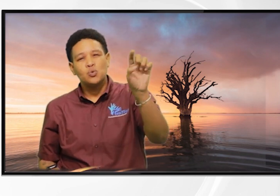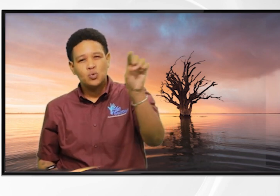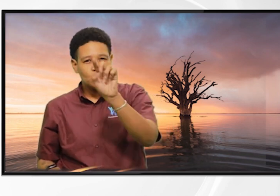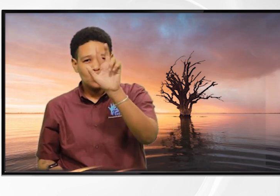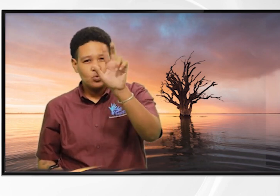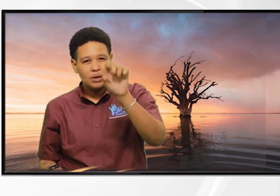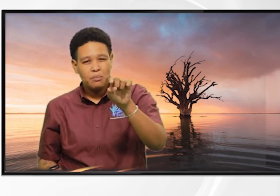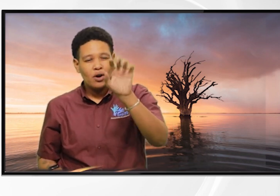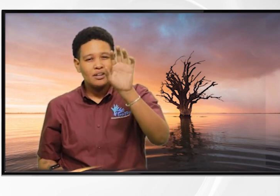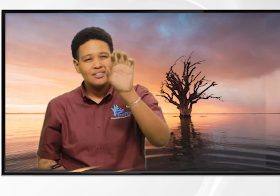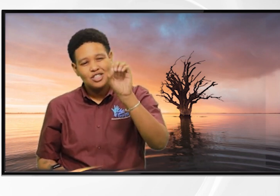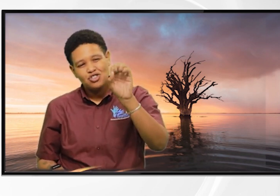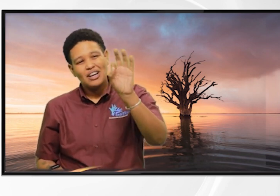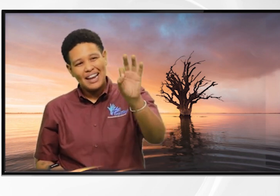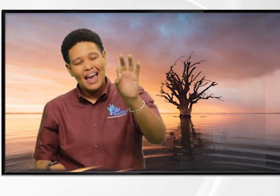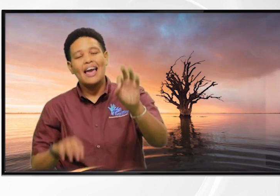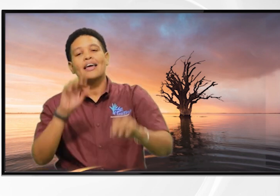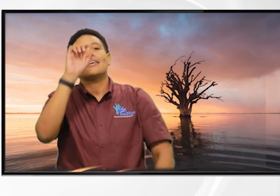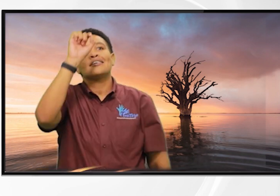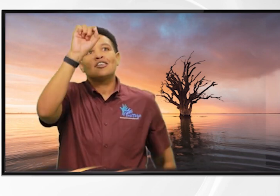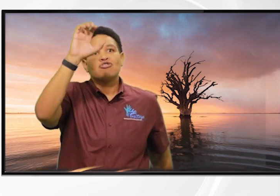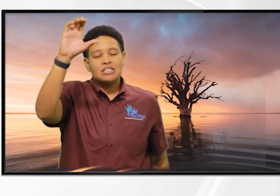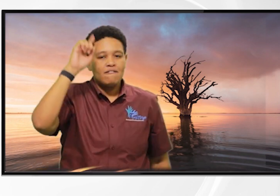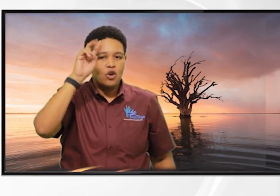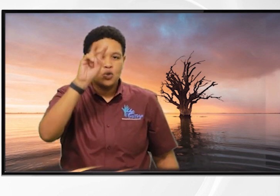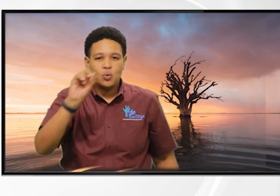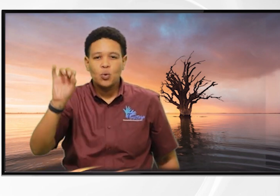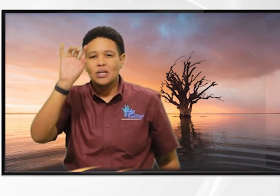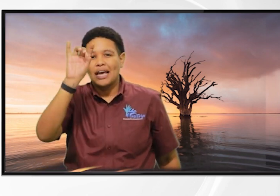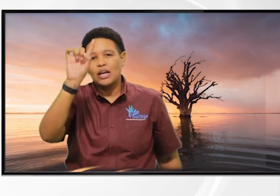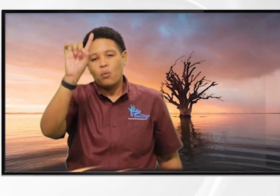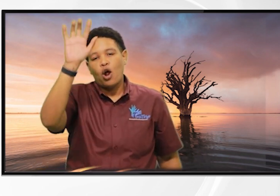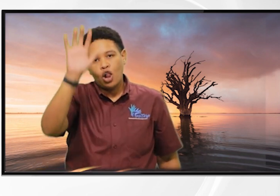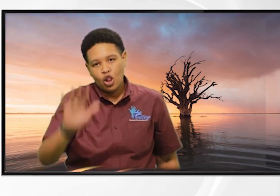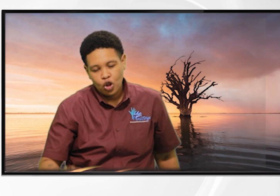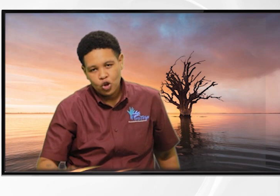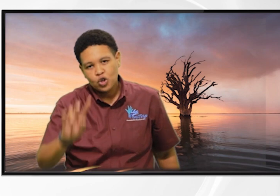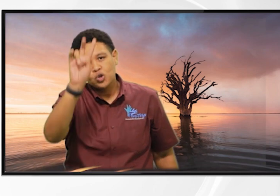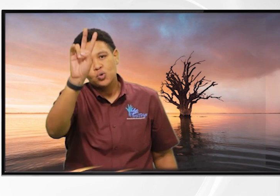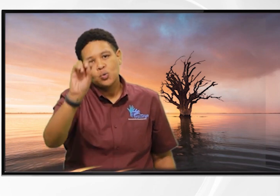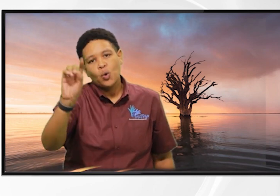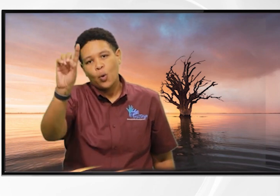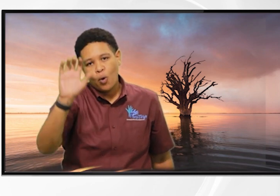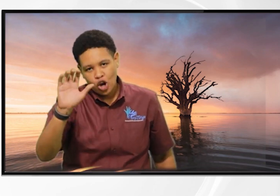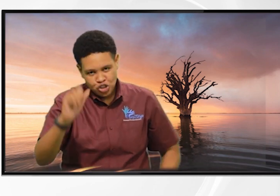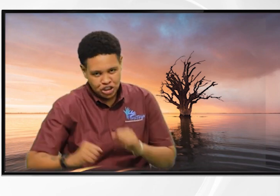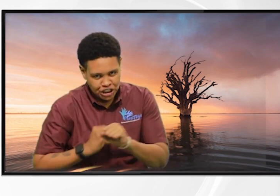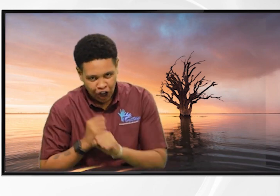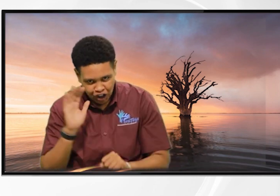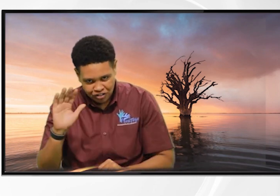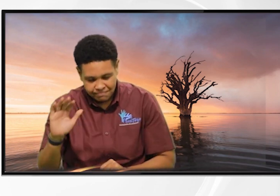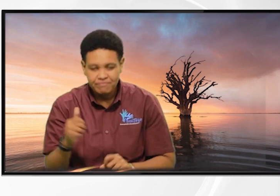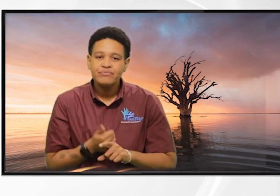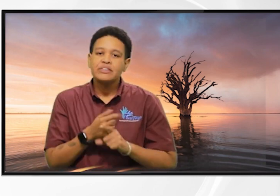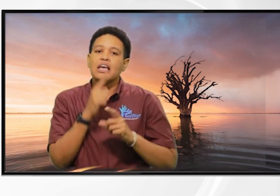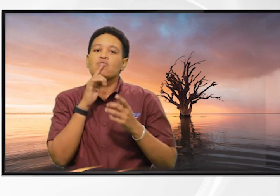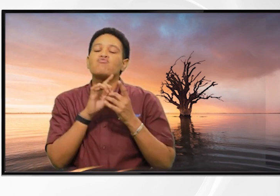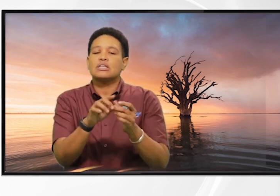3.09 degrees Celsius for 2081 to 2100, with respect to